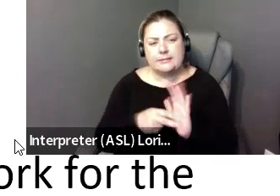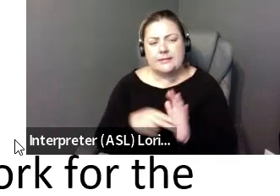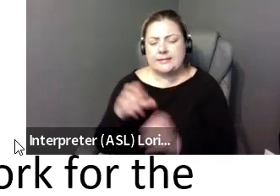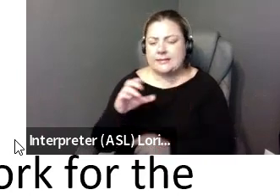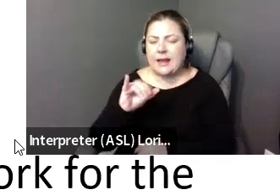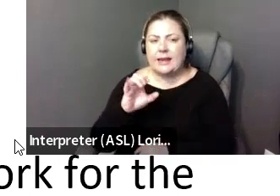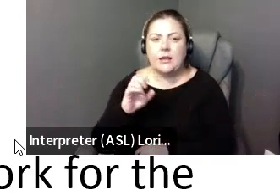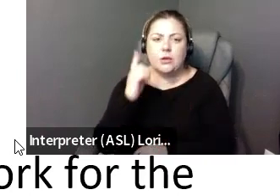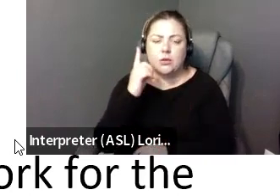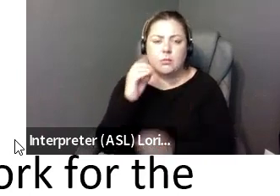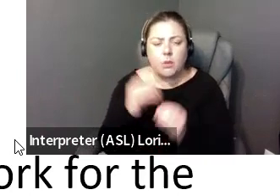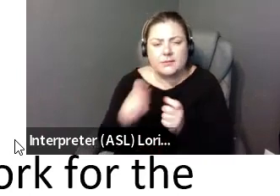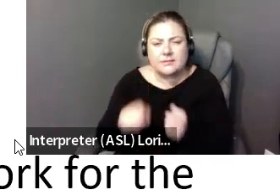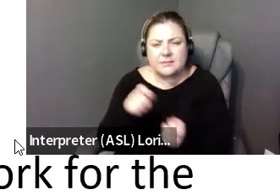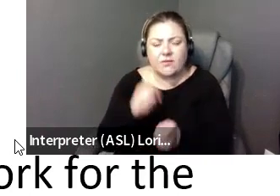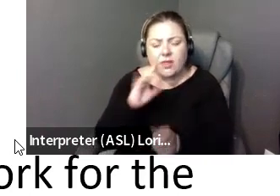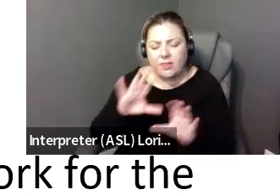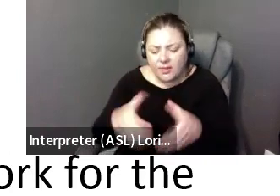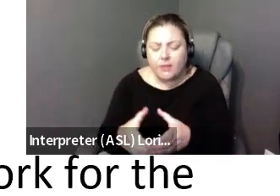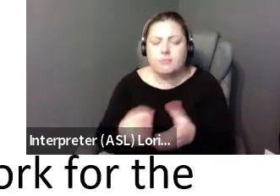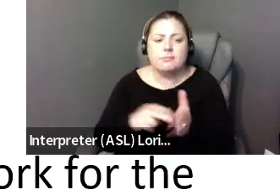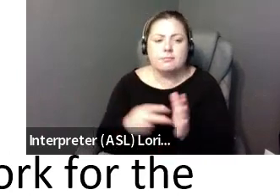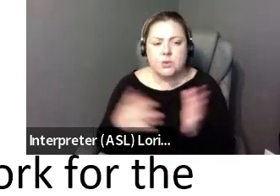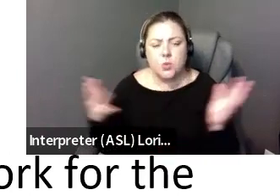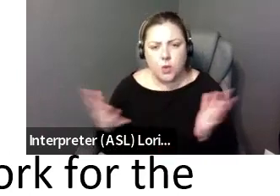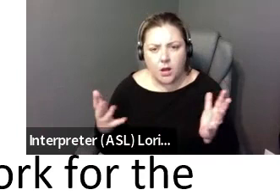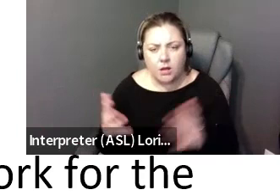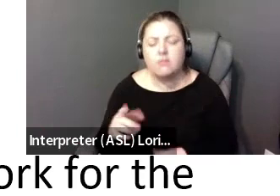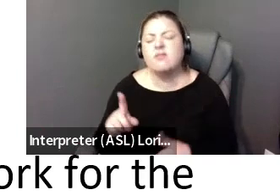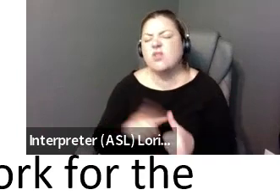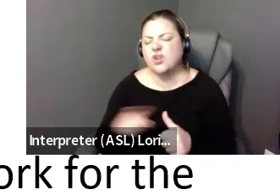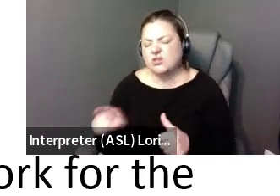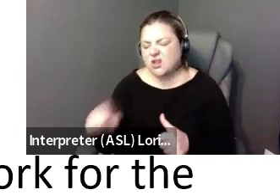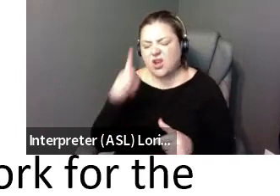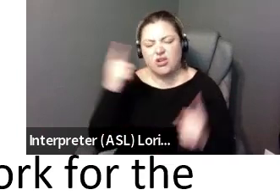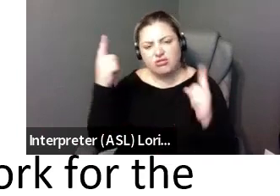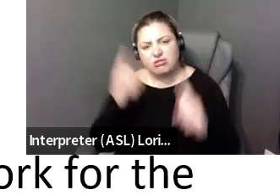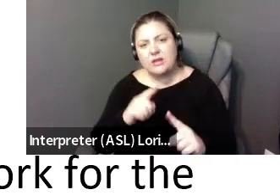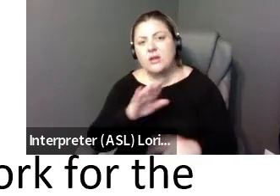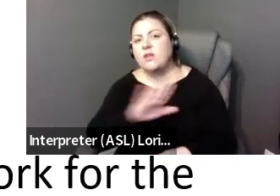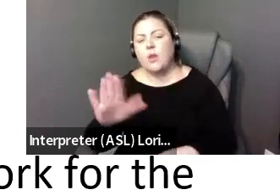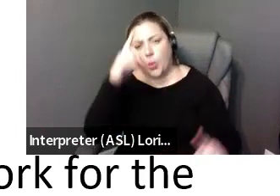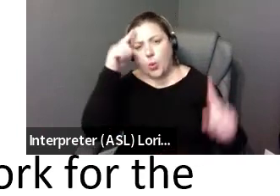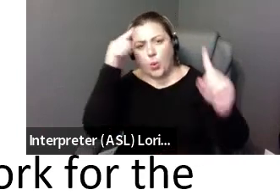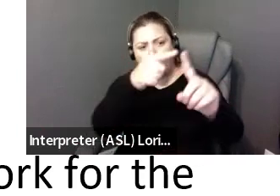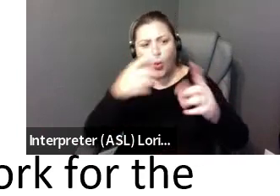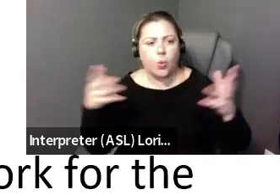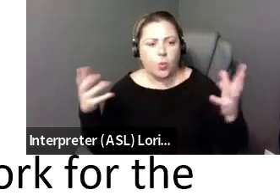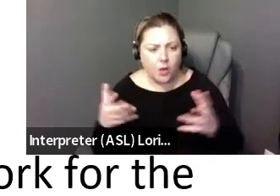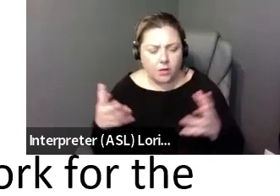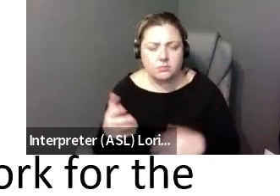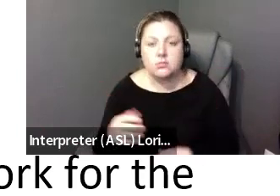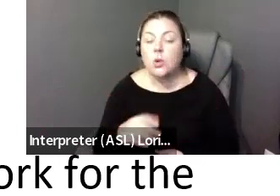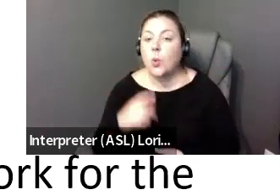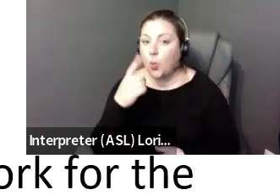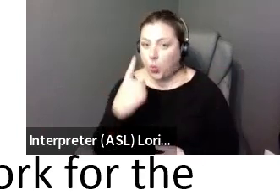details momentarily. But the high-level goal, again, was to share or to define a shared vision and framework for the further